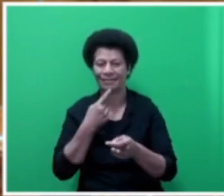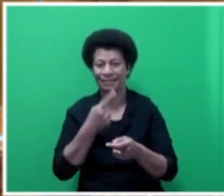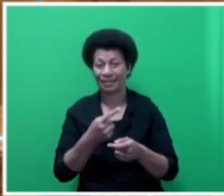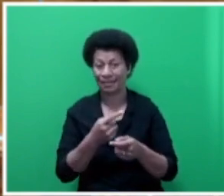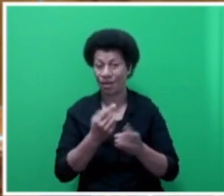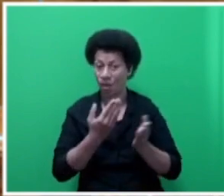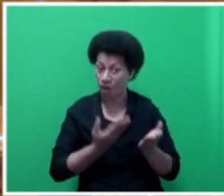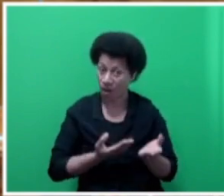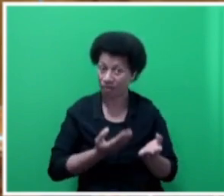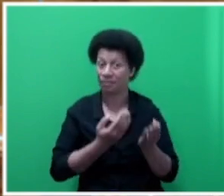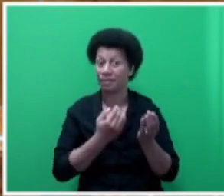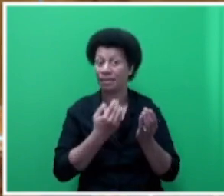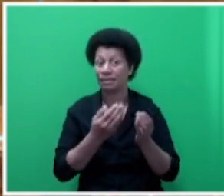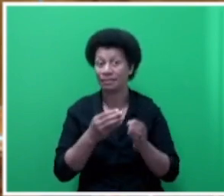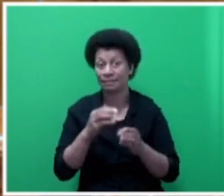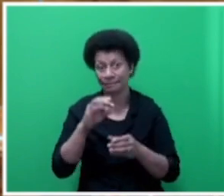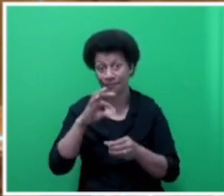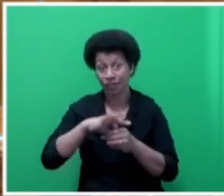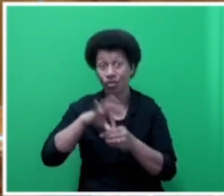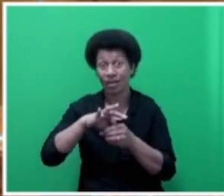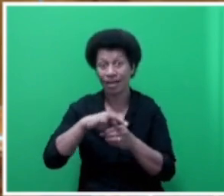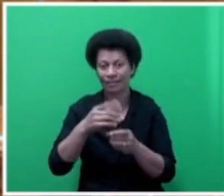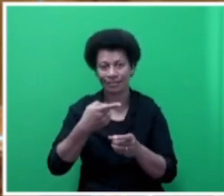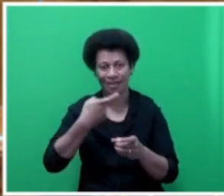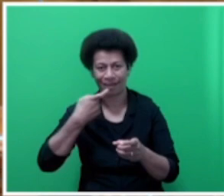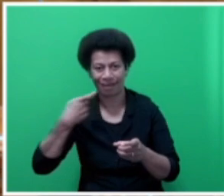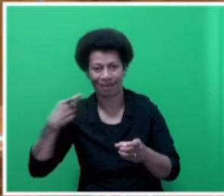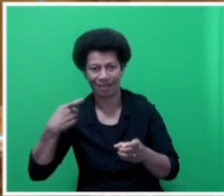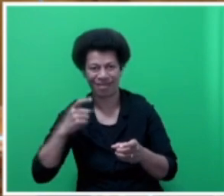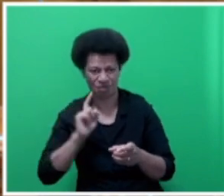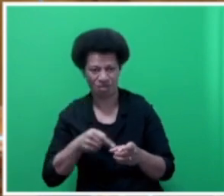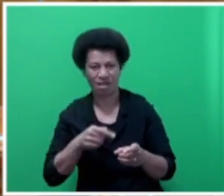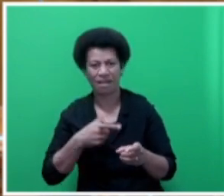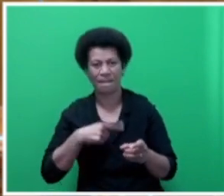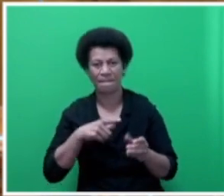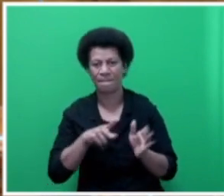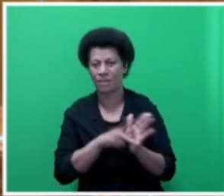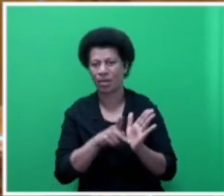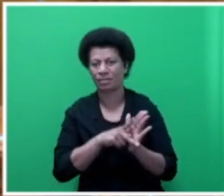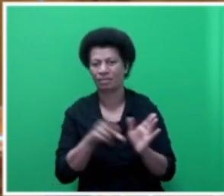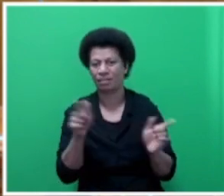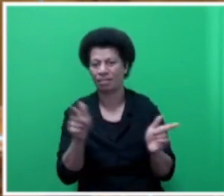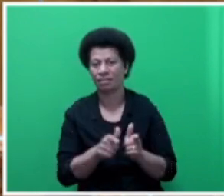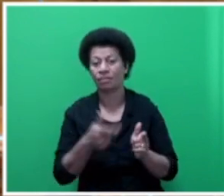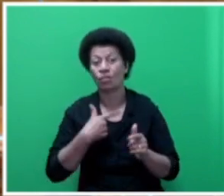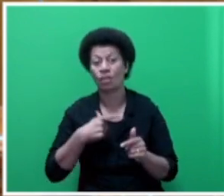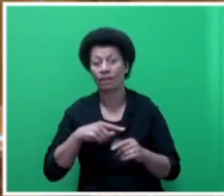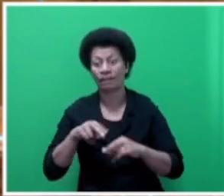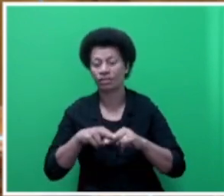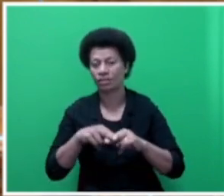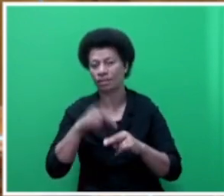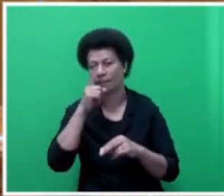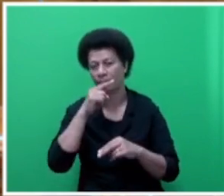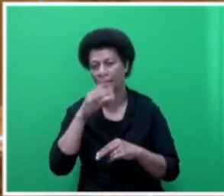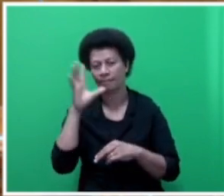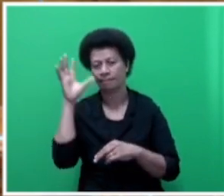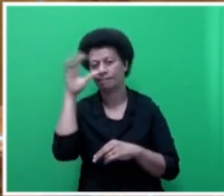Economy to attract voters as we move towards the election will not work because the people of Fiji knows the